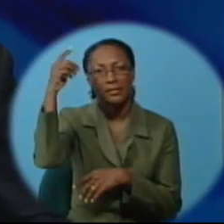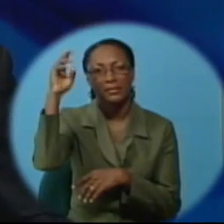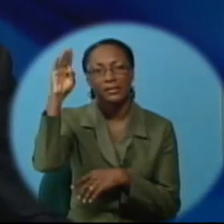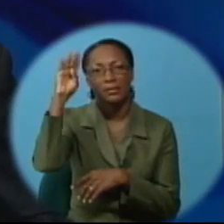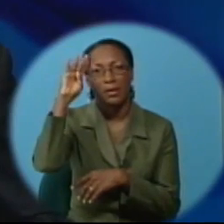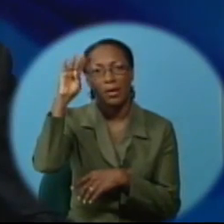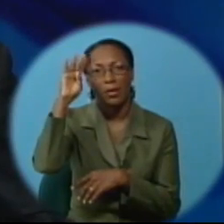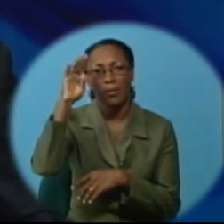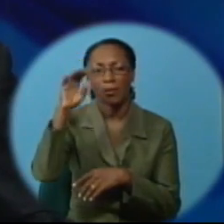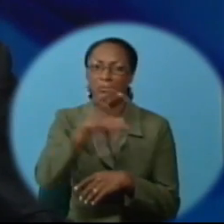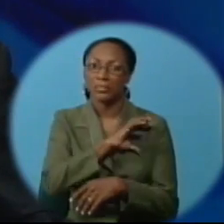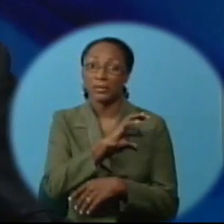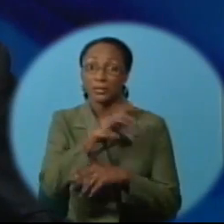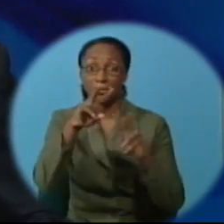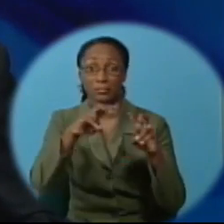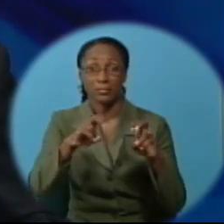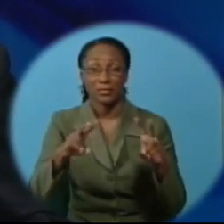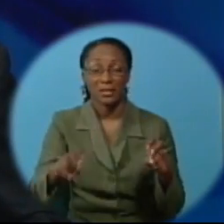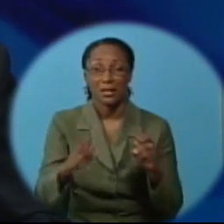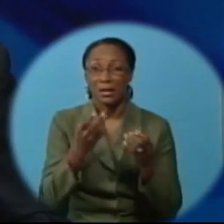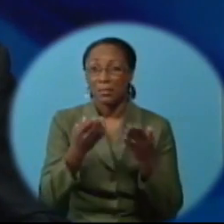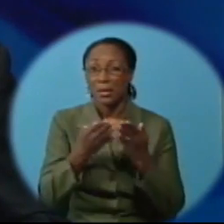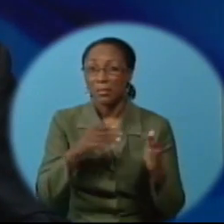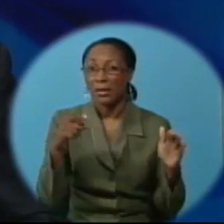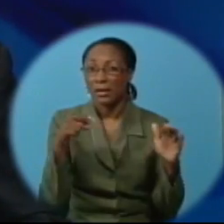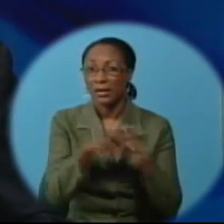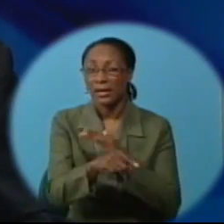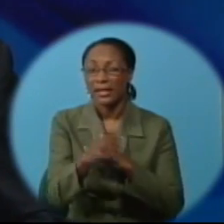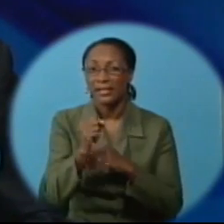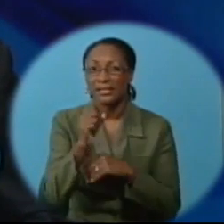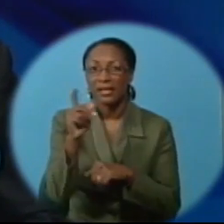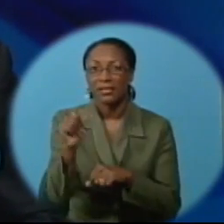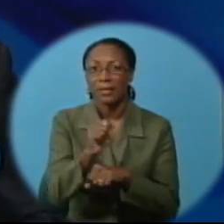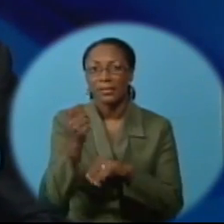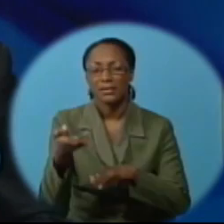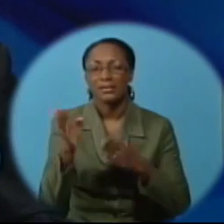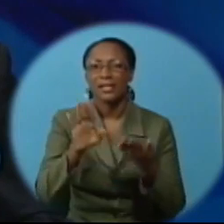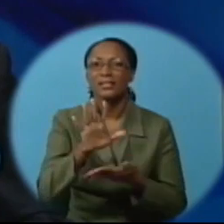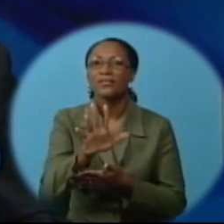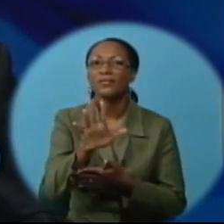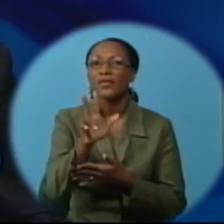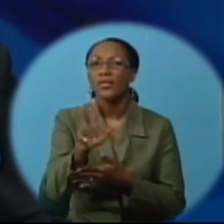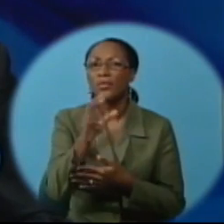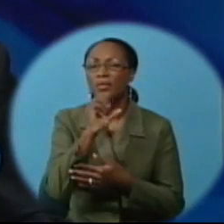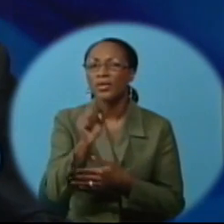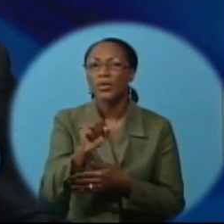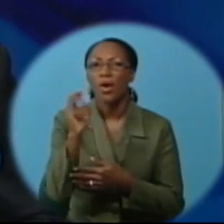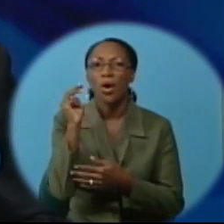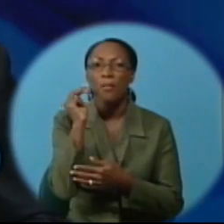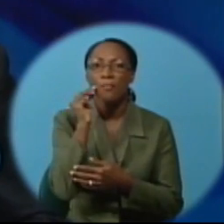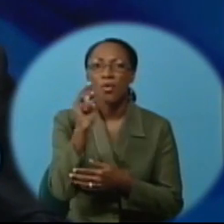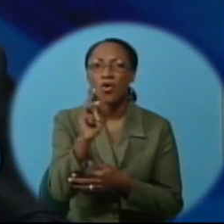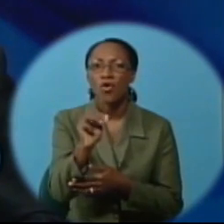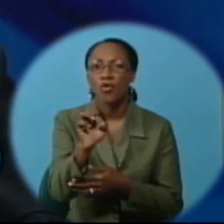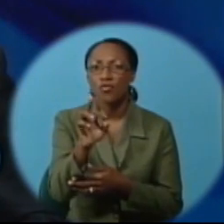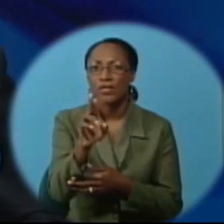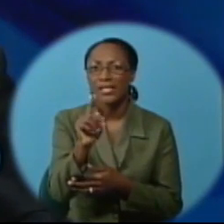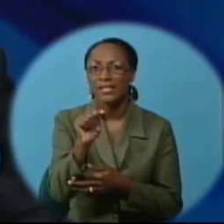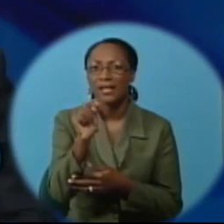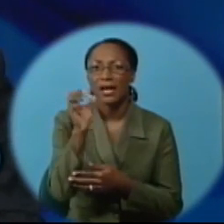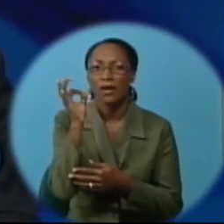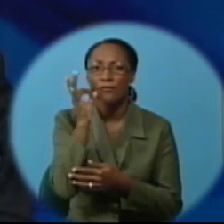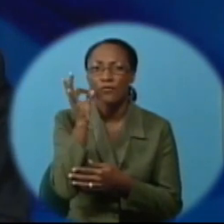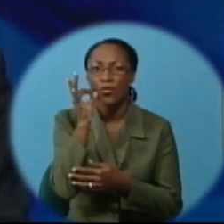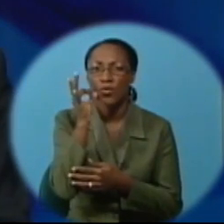Lawmen are probing a suspected murder in St. Thomas. Dead is 53-year-old Morita Ford, an employee